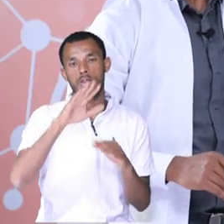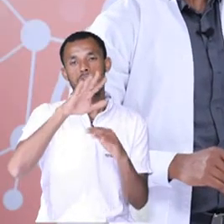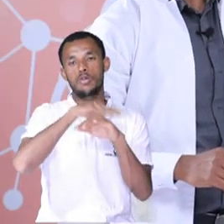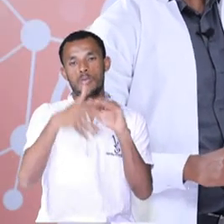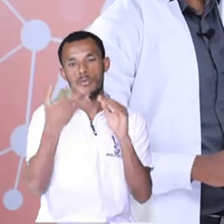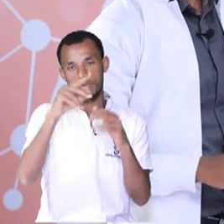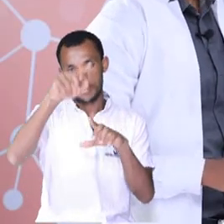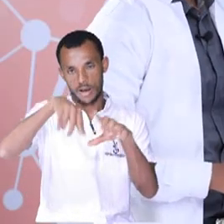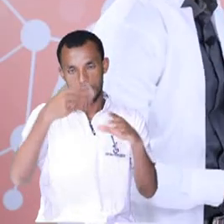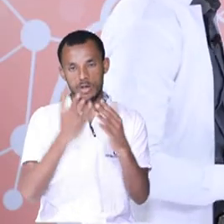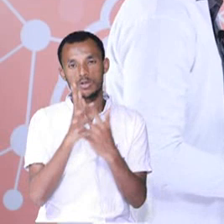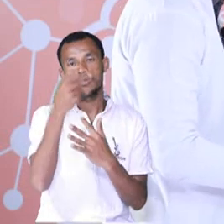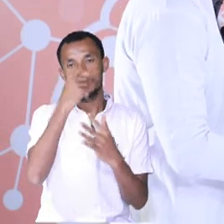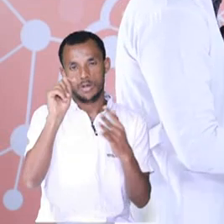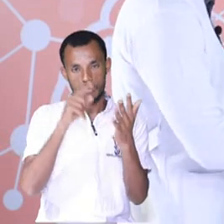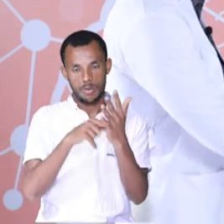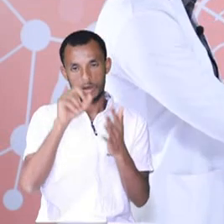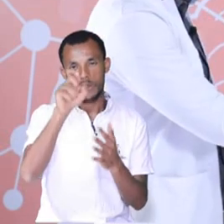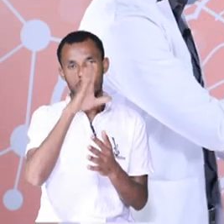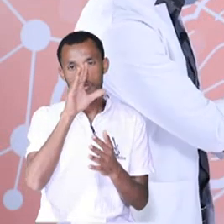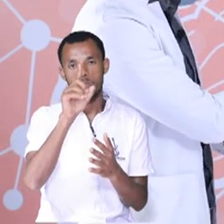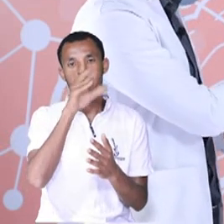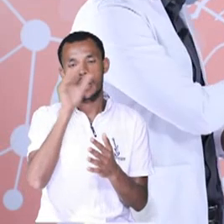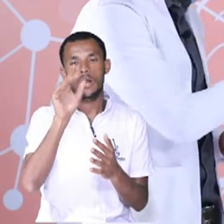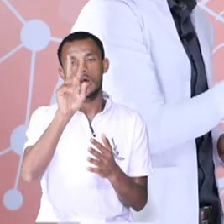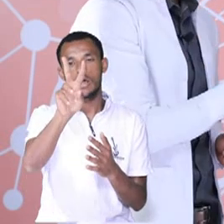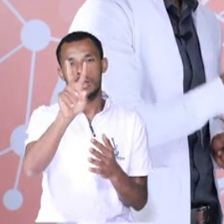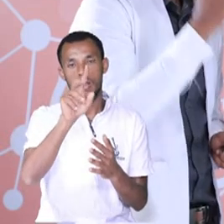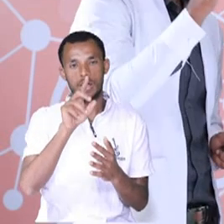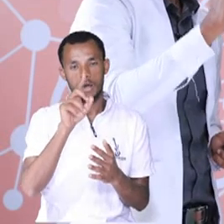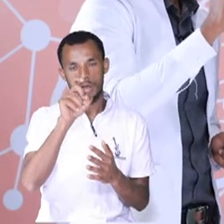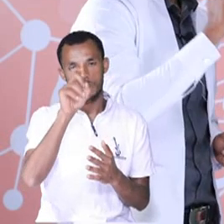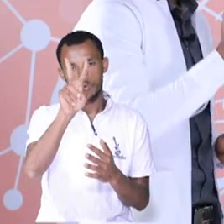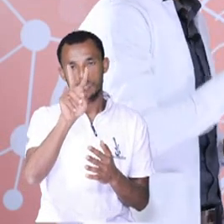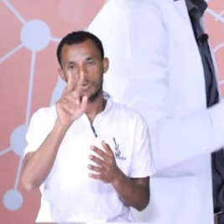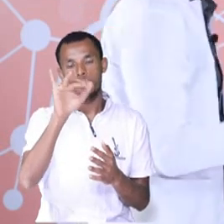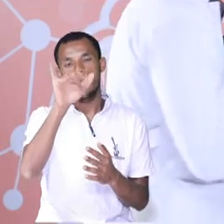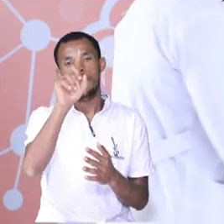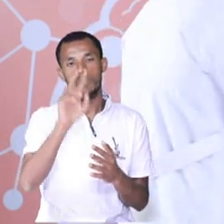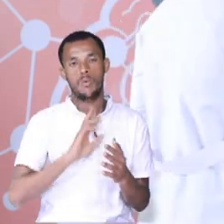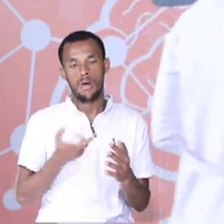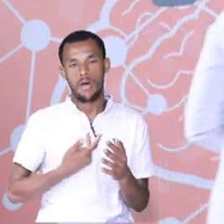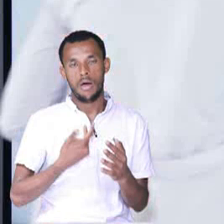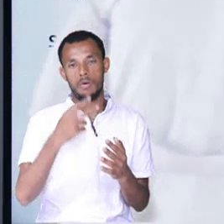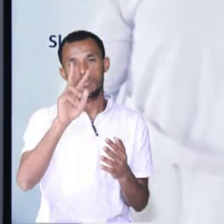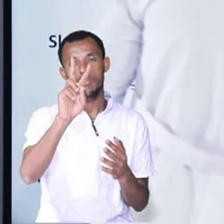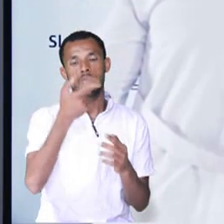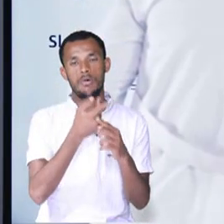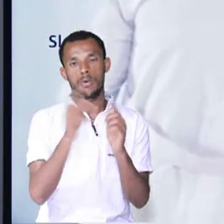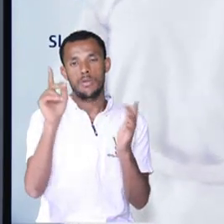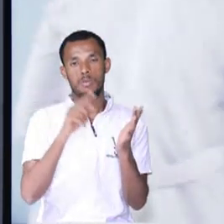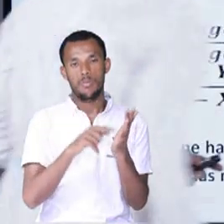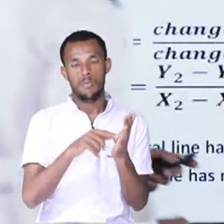line through the point x1 and x2, y2. We have two different pointers.